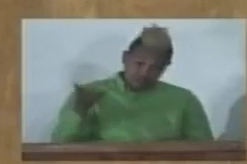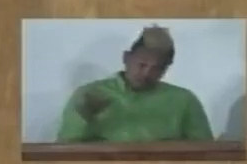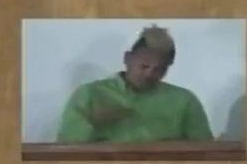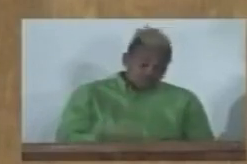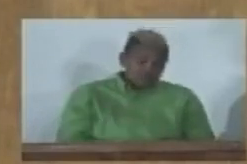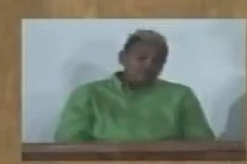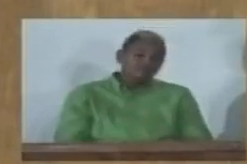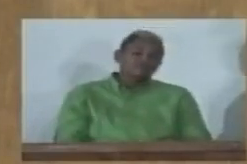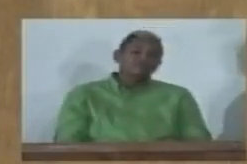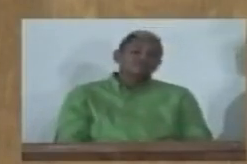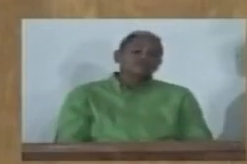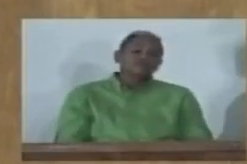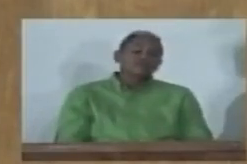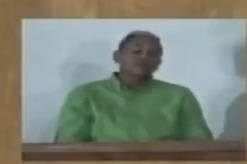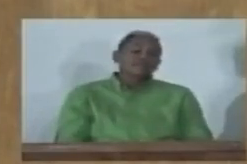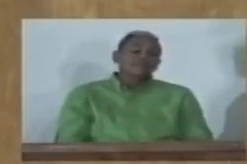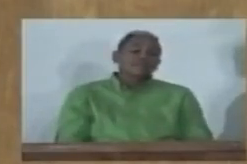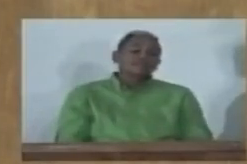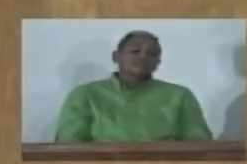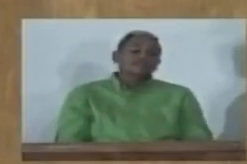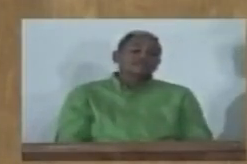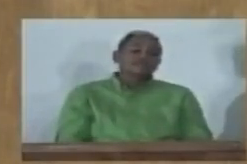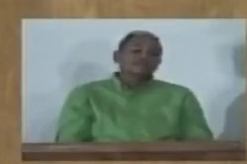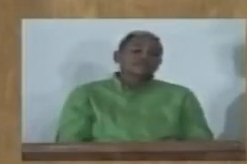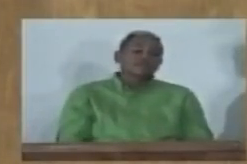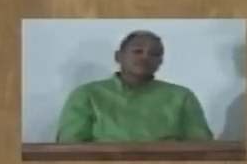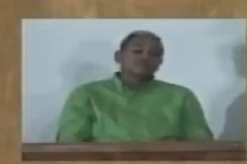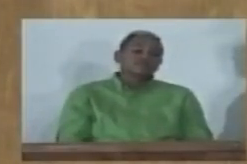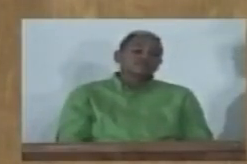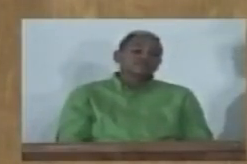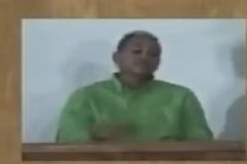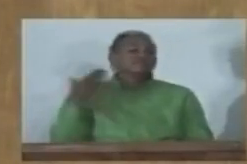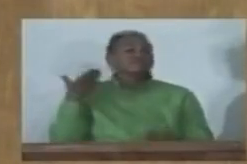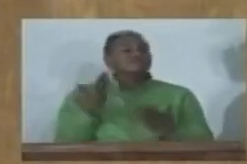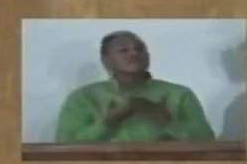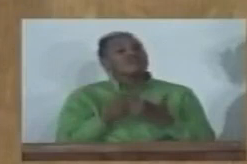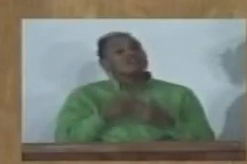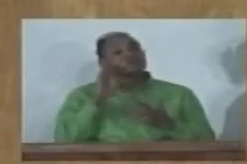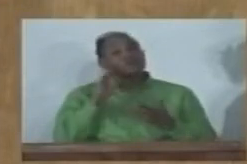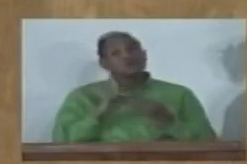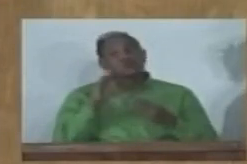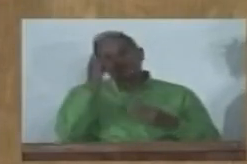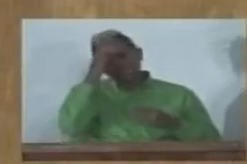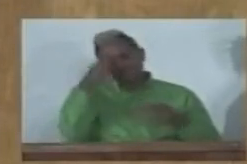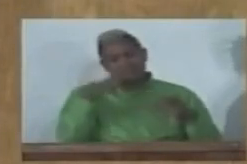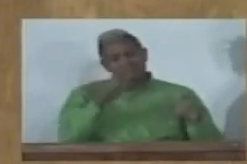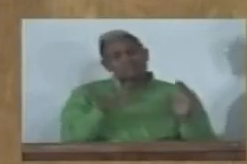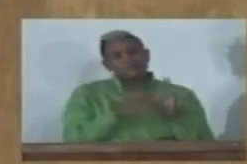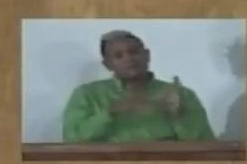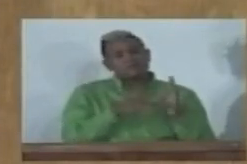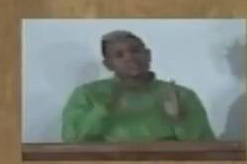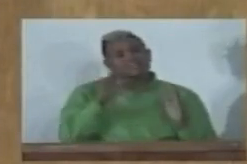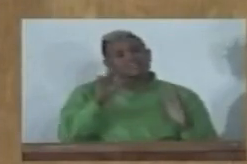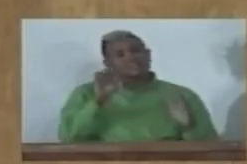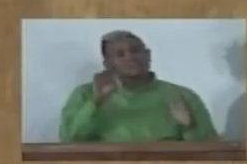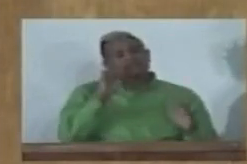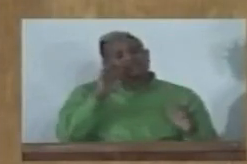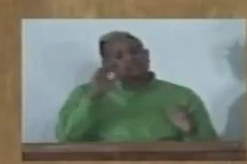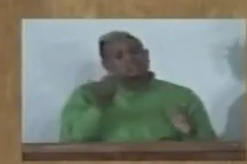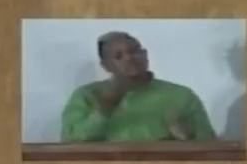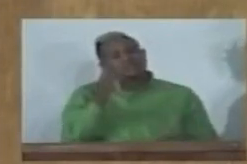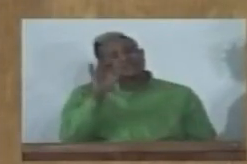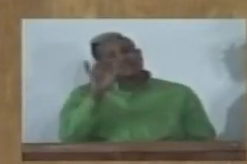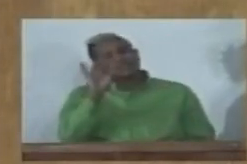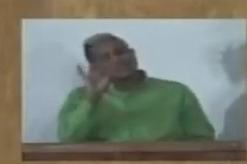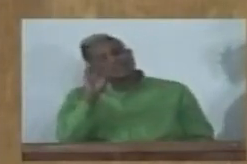the total owed to European Investment Bank and the CDB amounts, it appeared to me, like